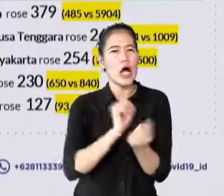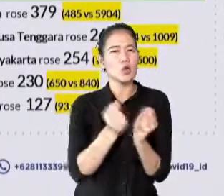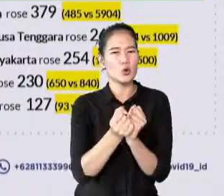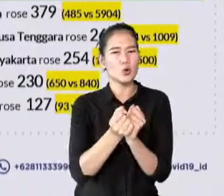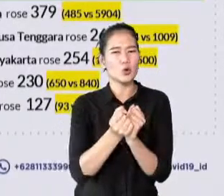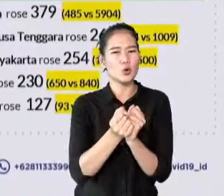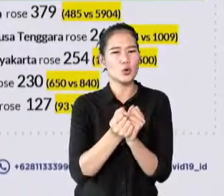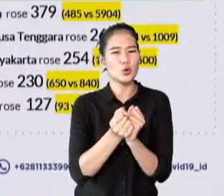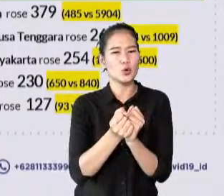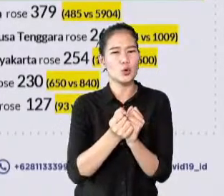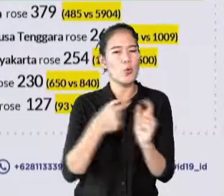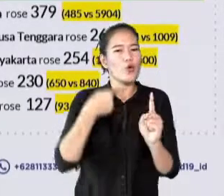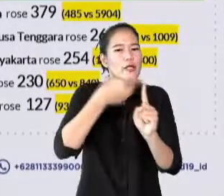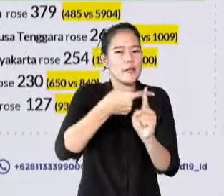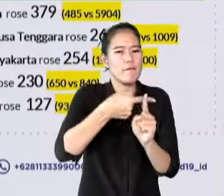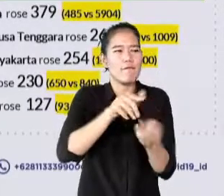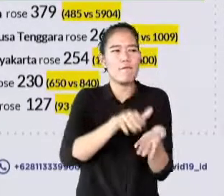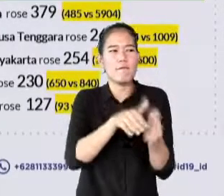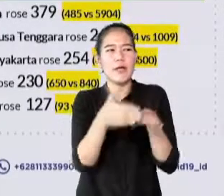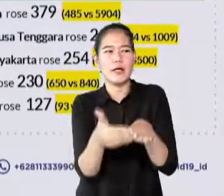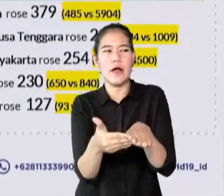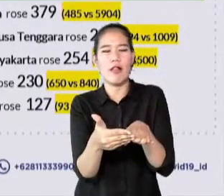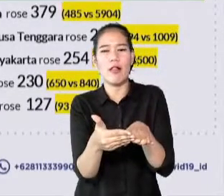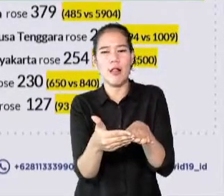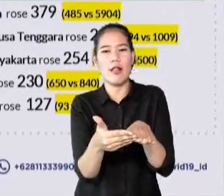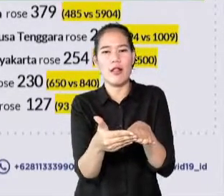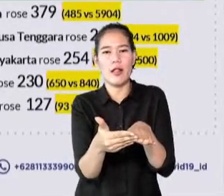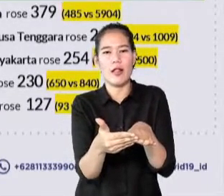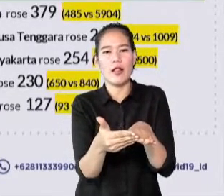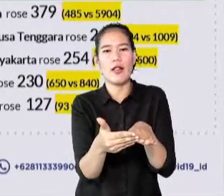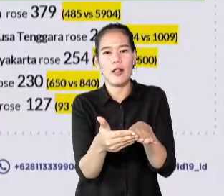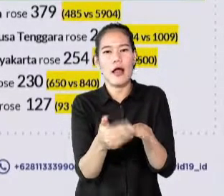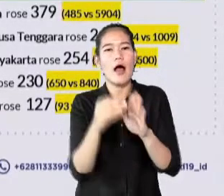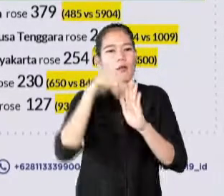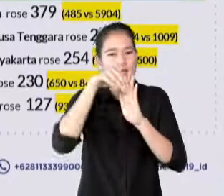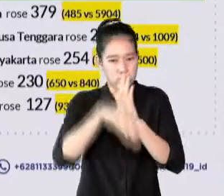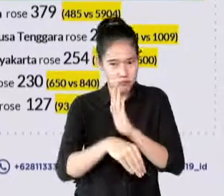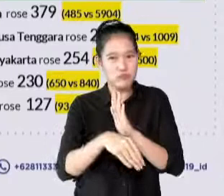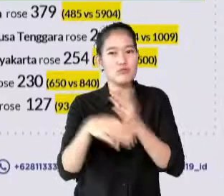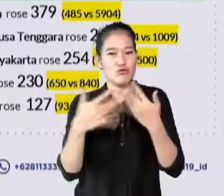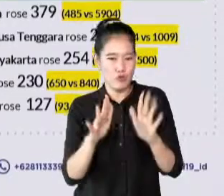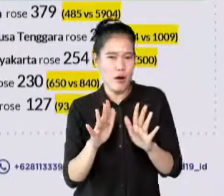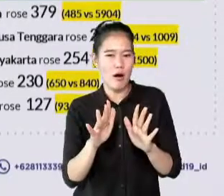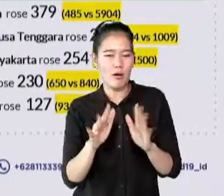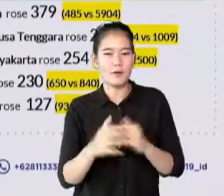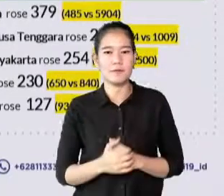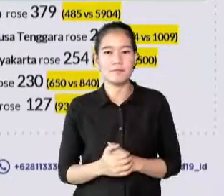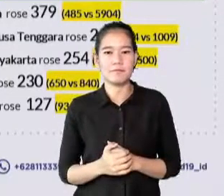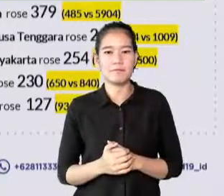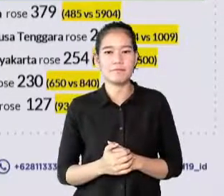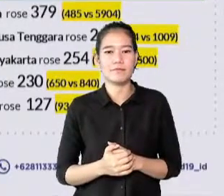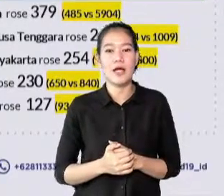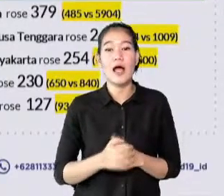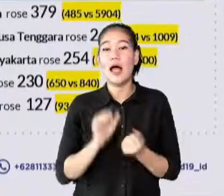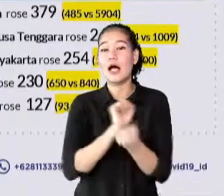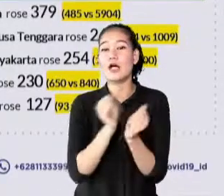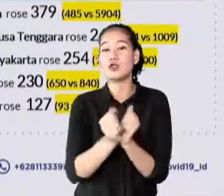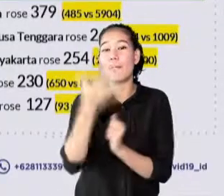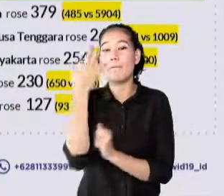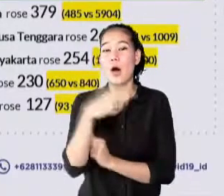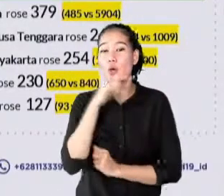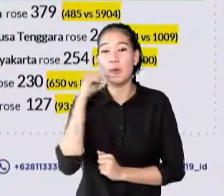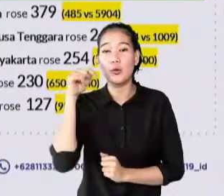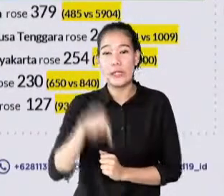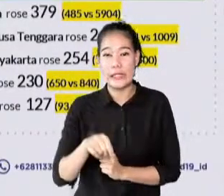positive and death cases, as well as the decrease in recovery. New cases this